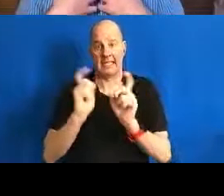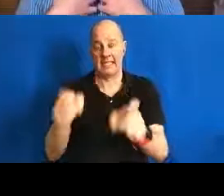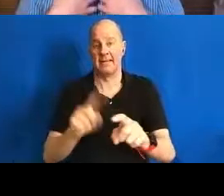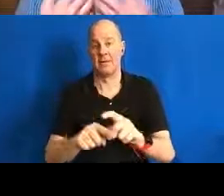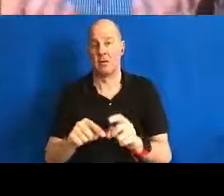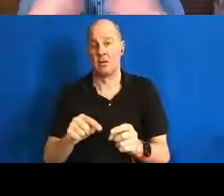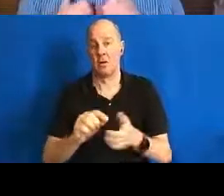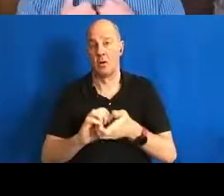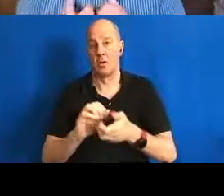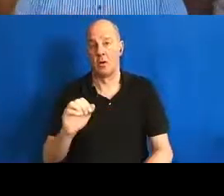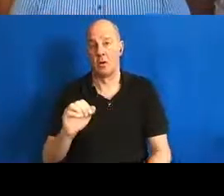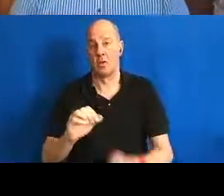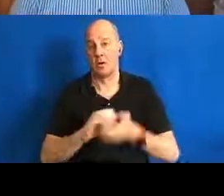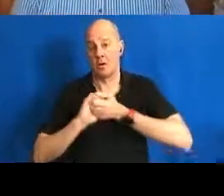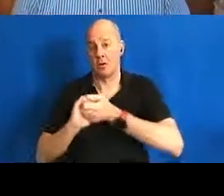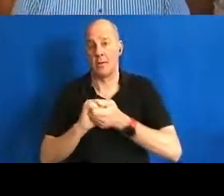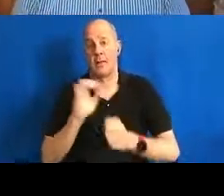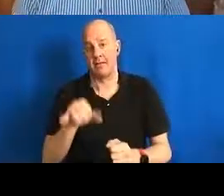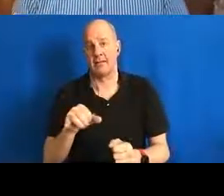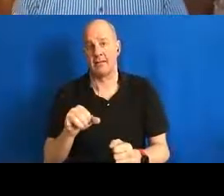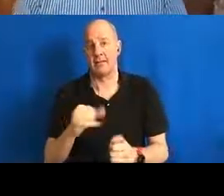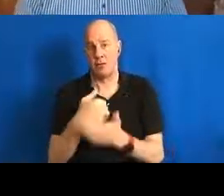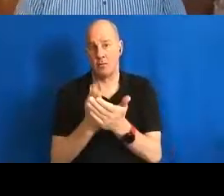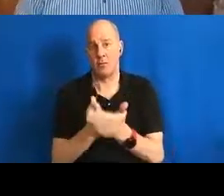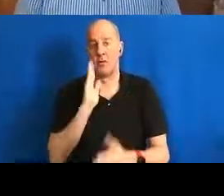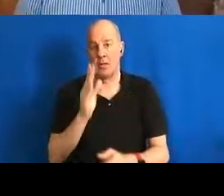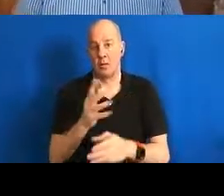the in proportion that they're going to get back.